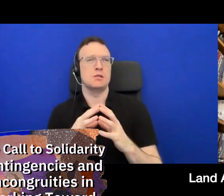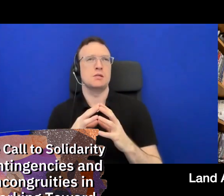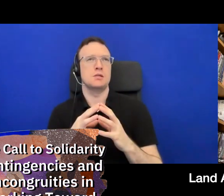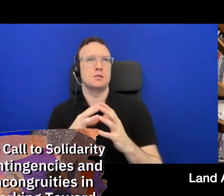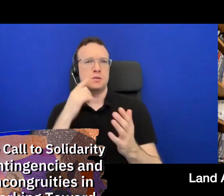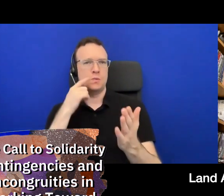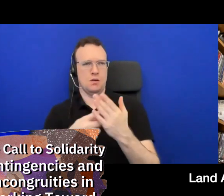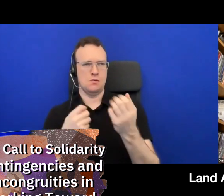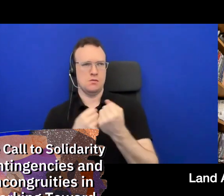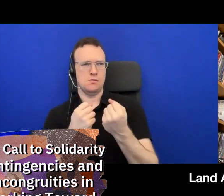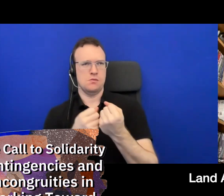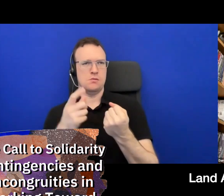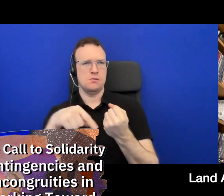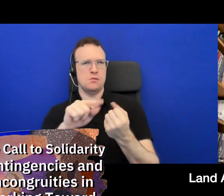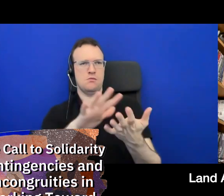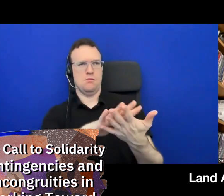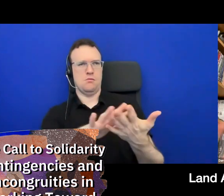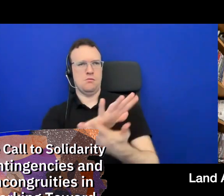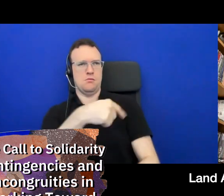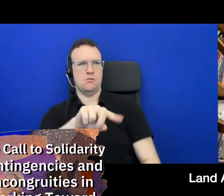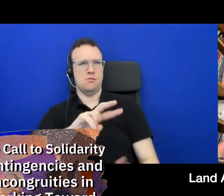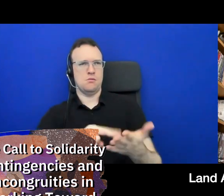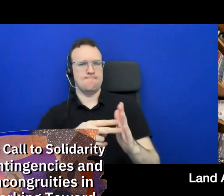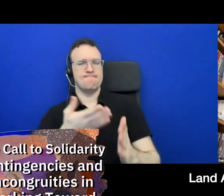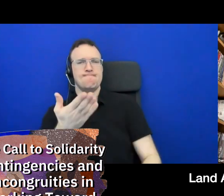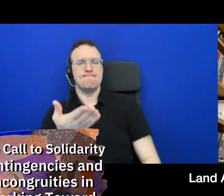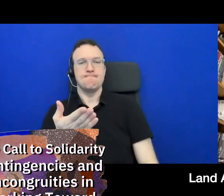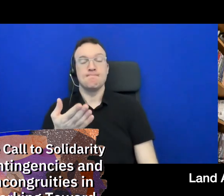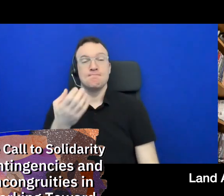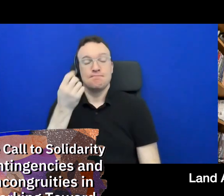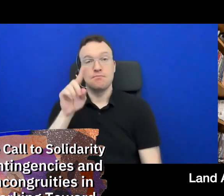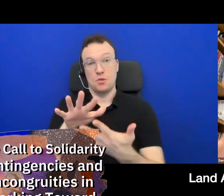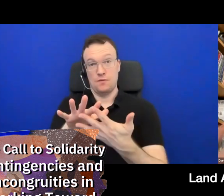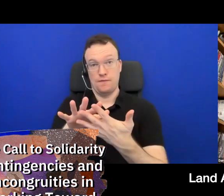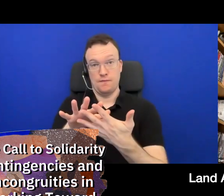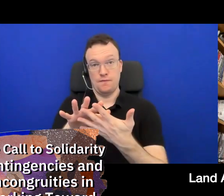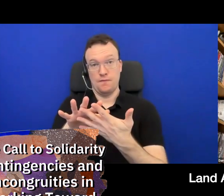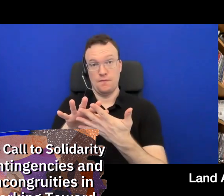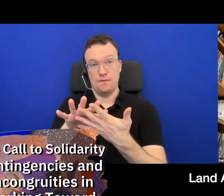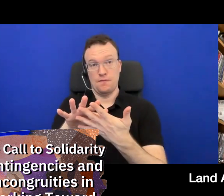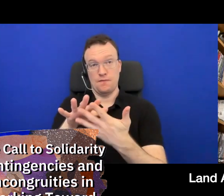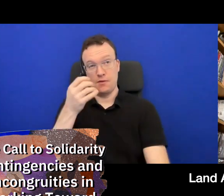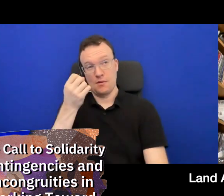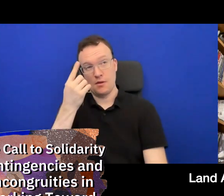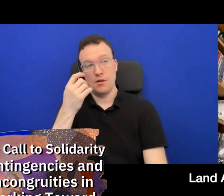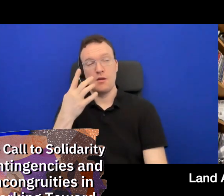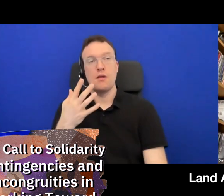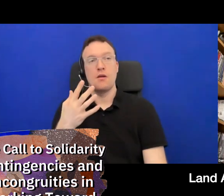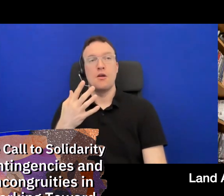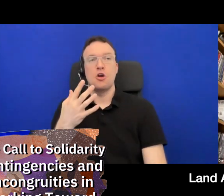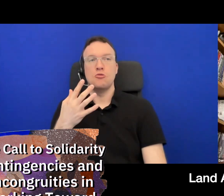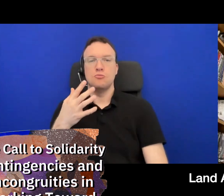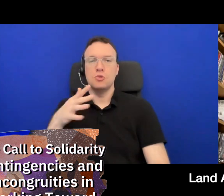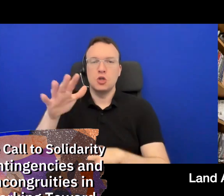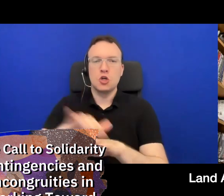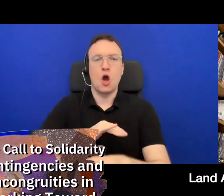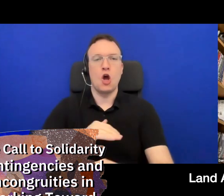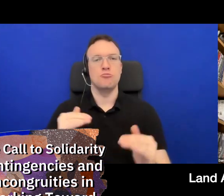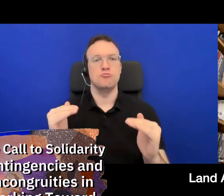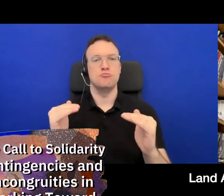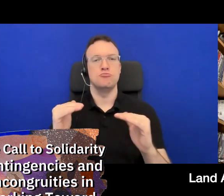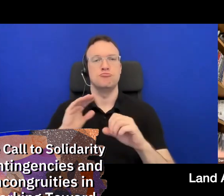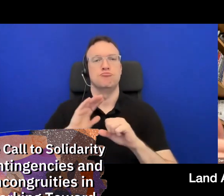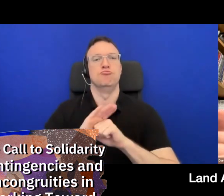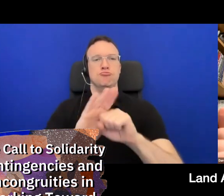that quotation, I just want to say that while the vagueness that can accompany calls to solidarity is certainly a